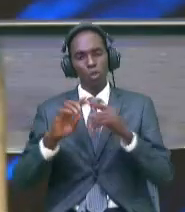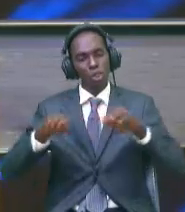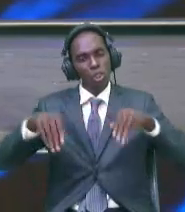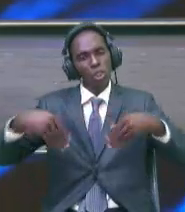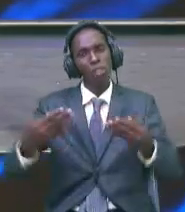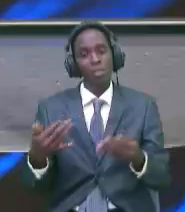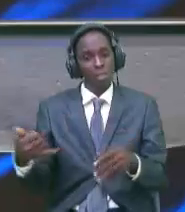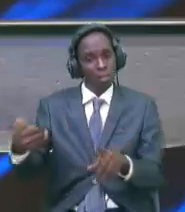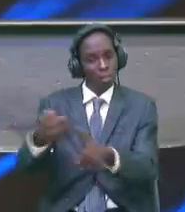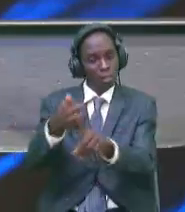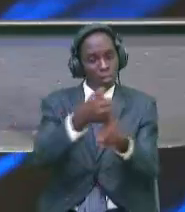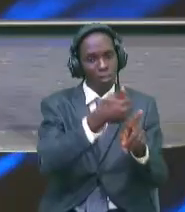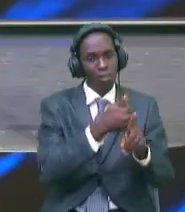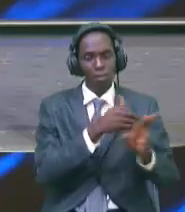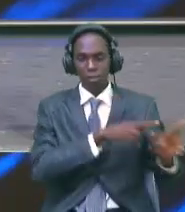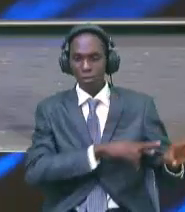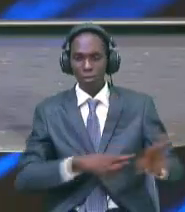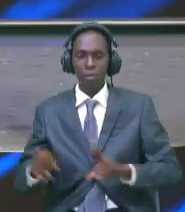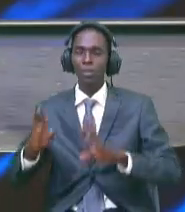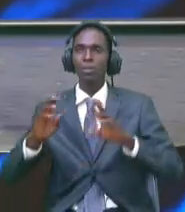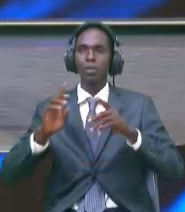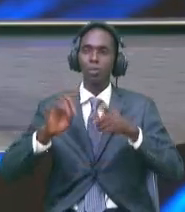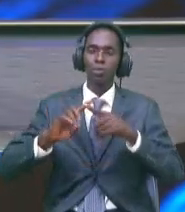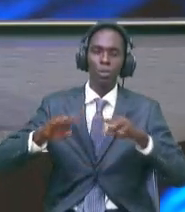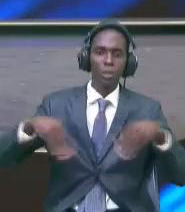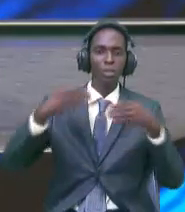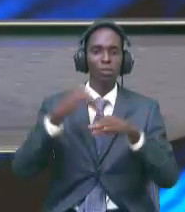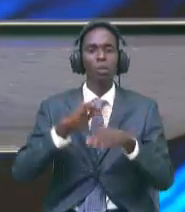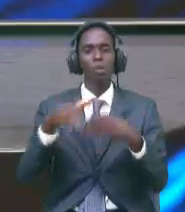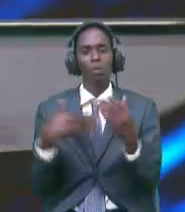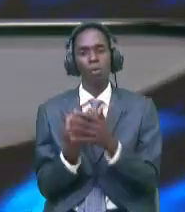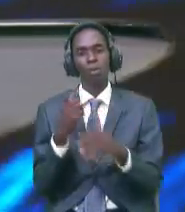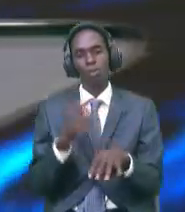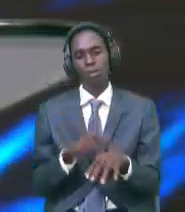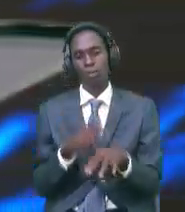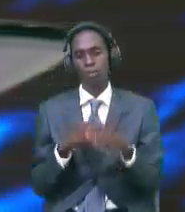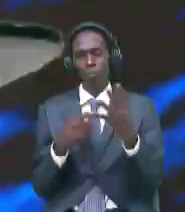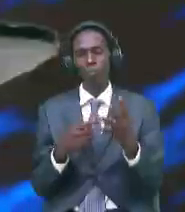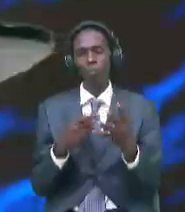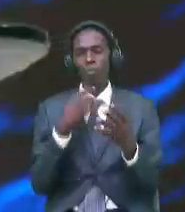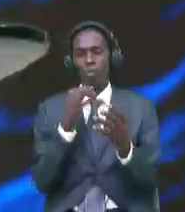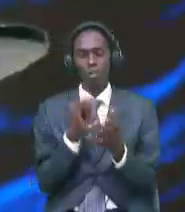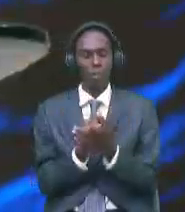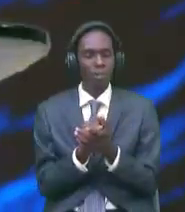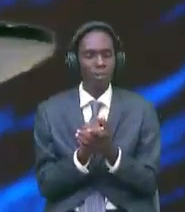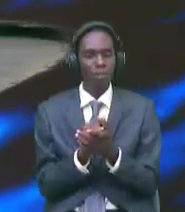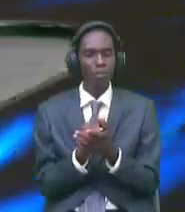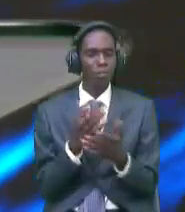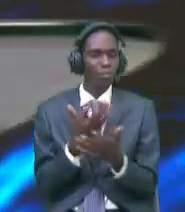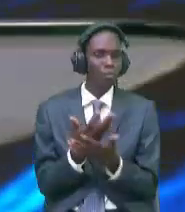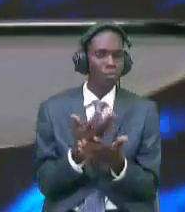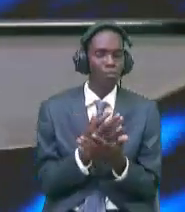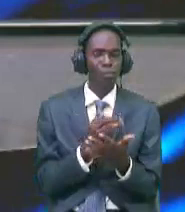willing of themselves. In verse 4, it says, praying us with much entreaty that we